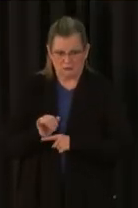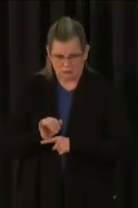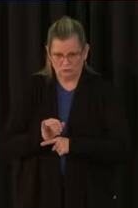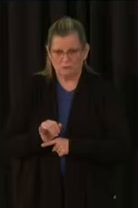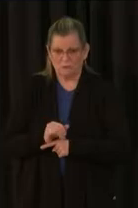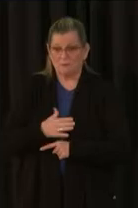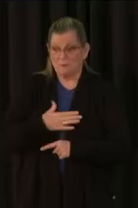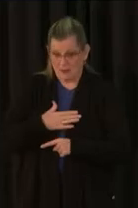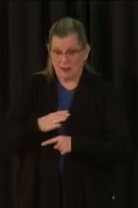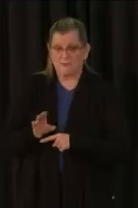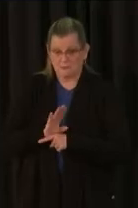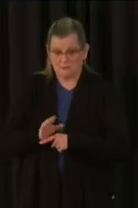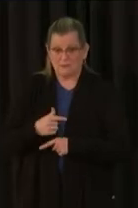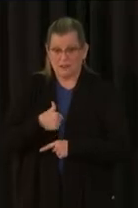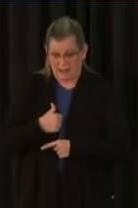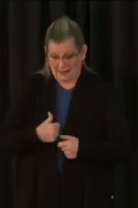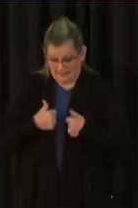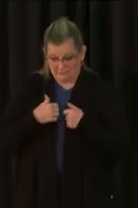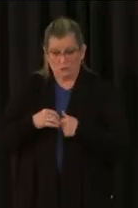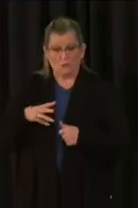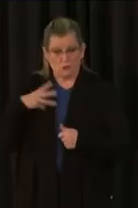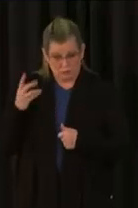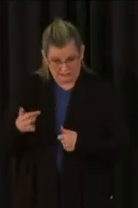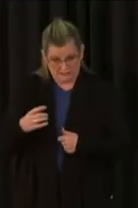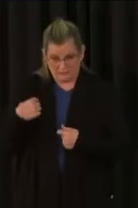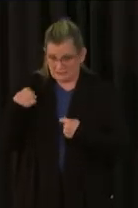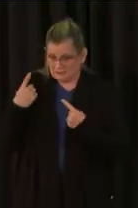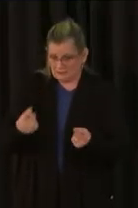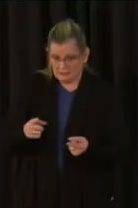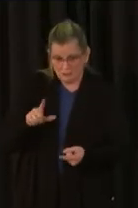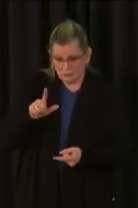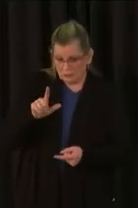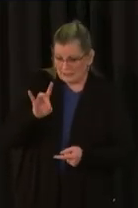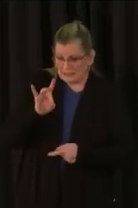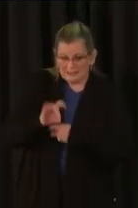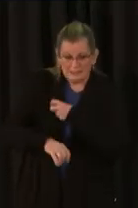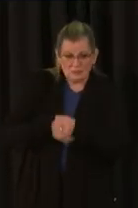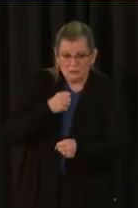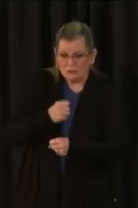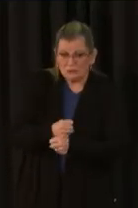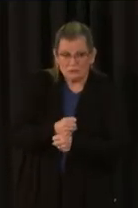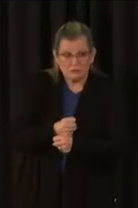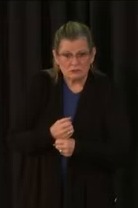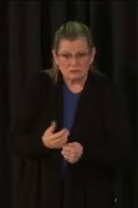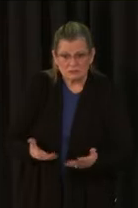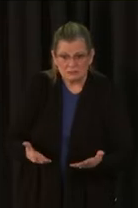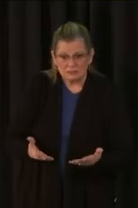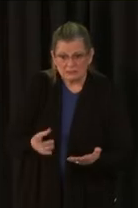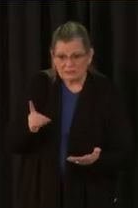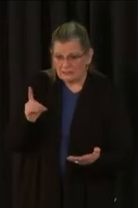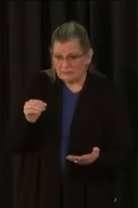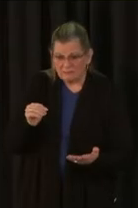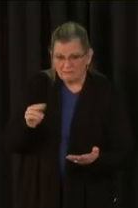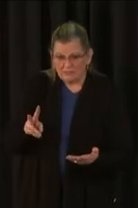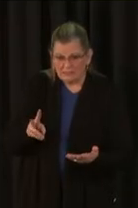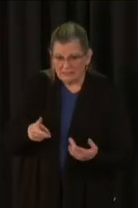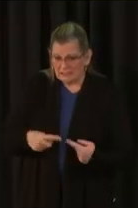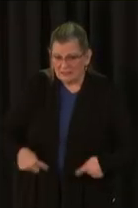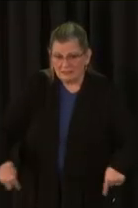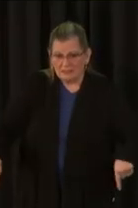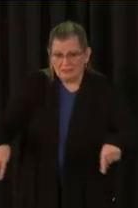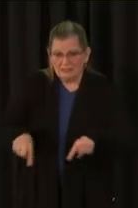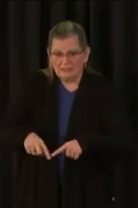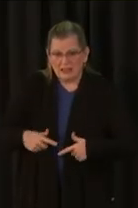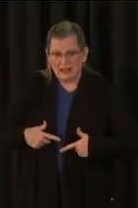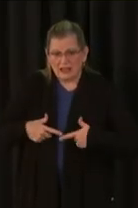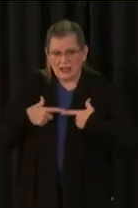business. I am a resident of Washington, D.C. and have been for 28 years, a DMV resident, a lifelong DMV resident.